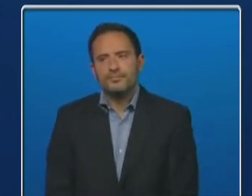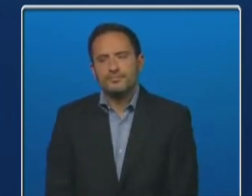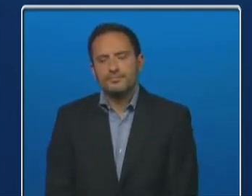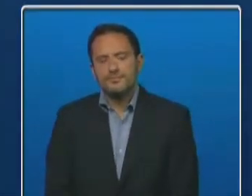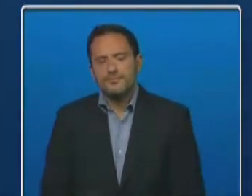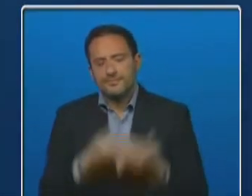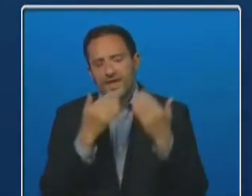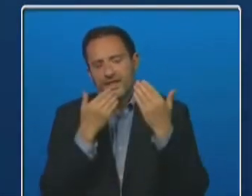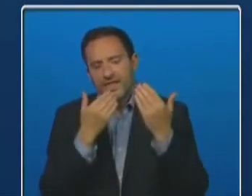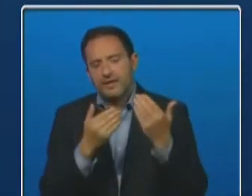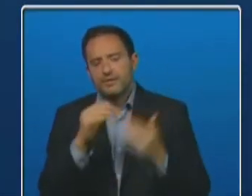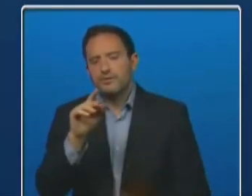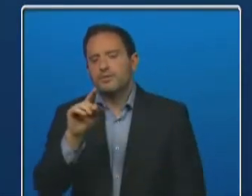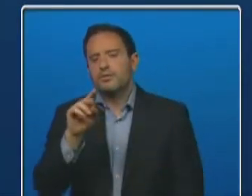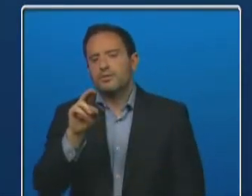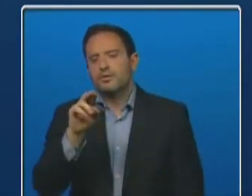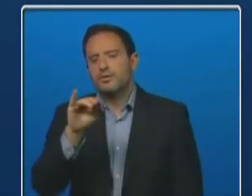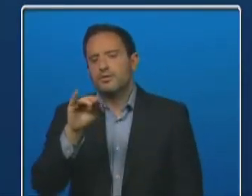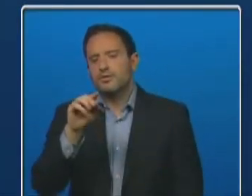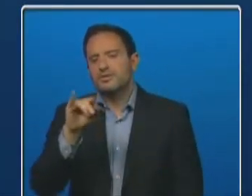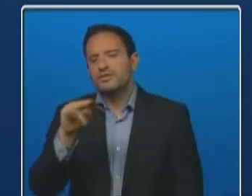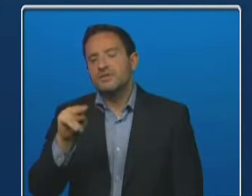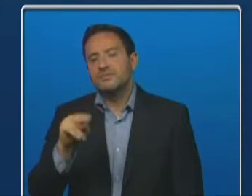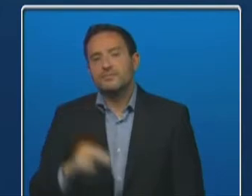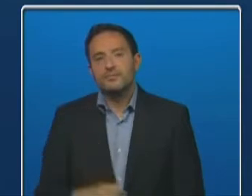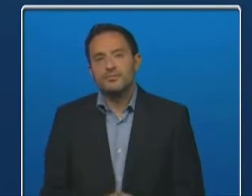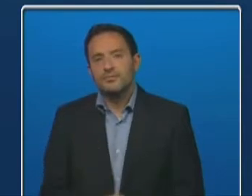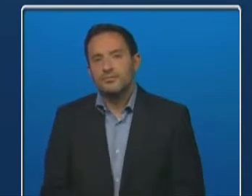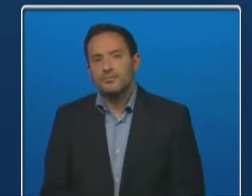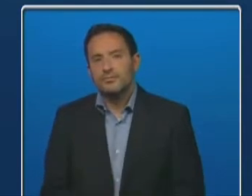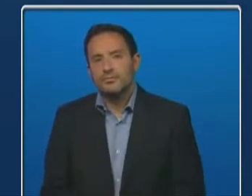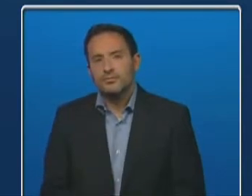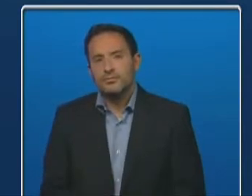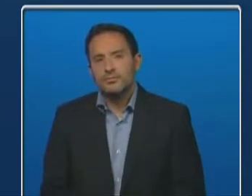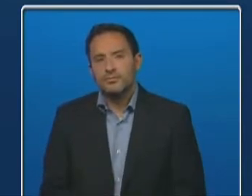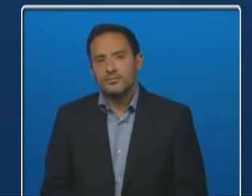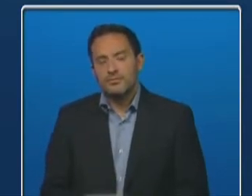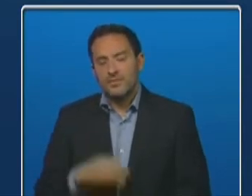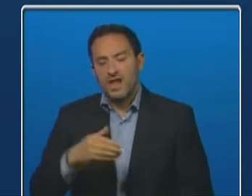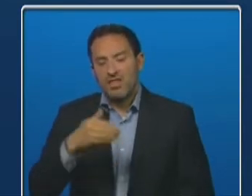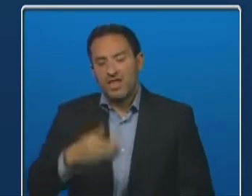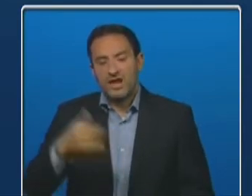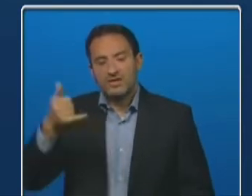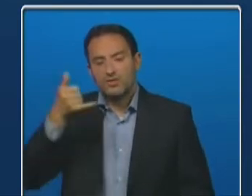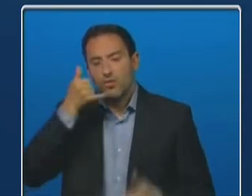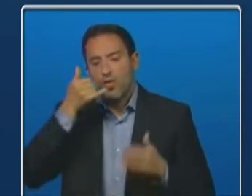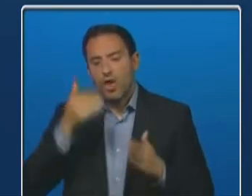Thanks for that, Kristen. Reporter, operator, do we have our next caller?